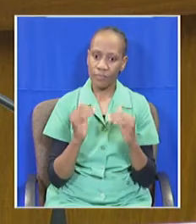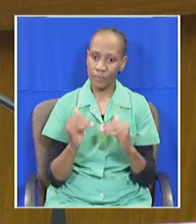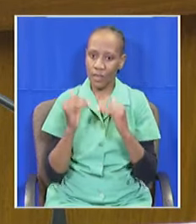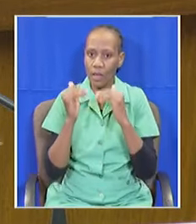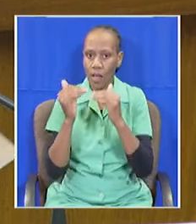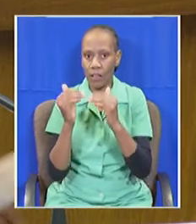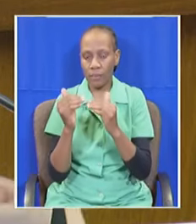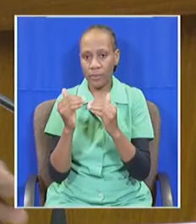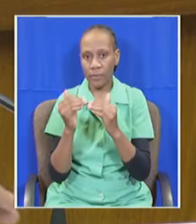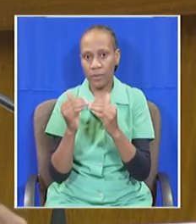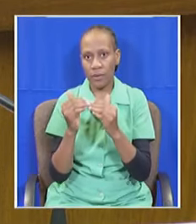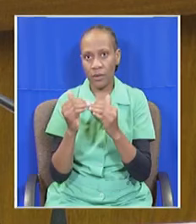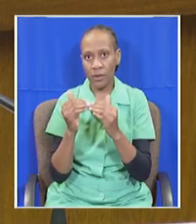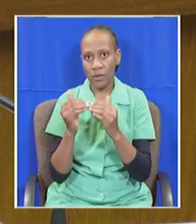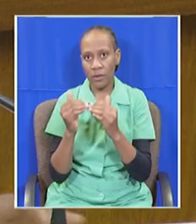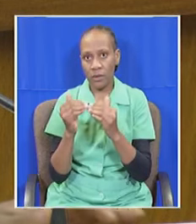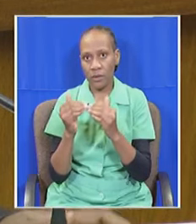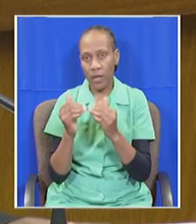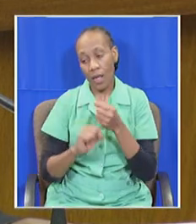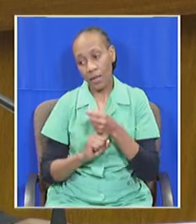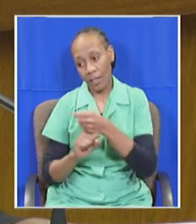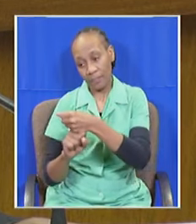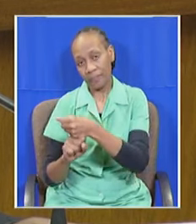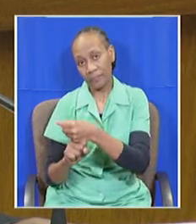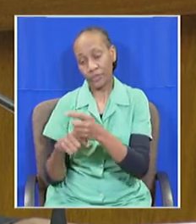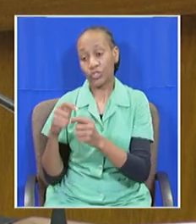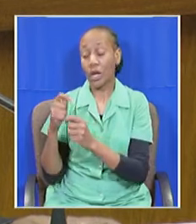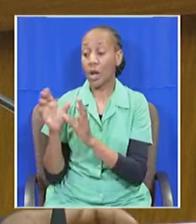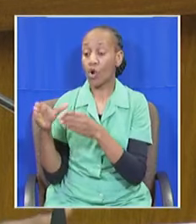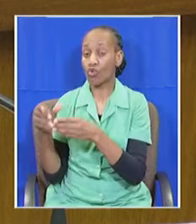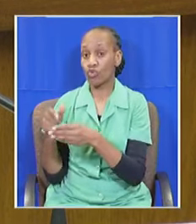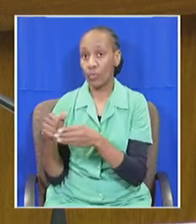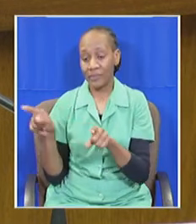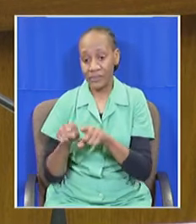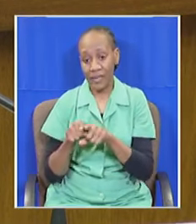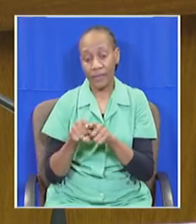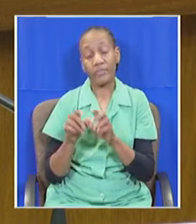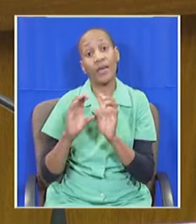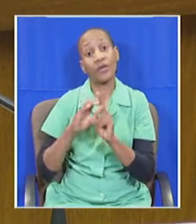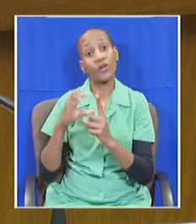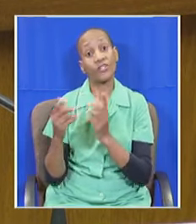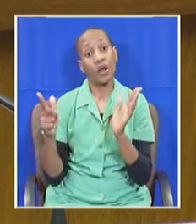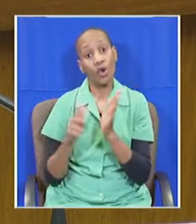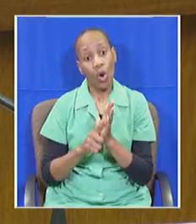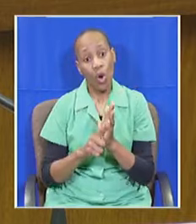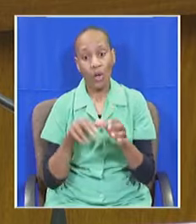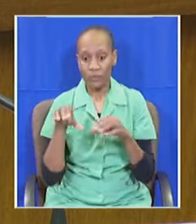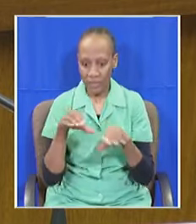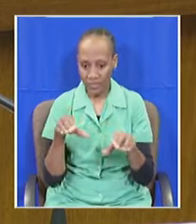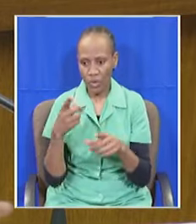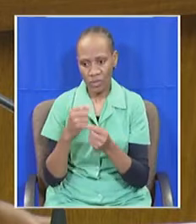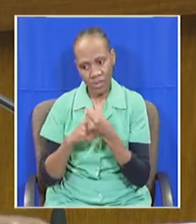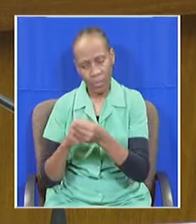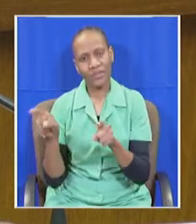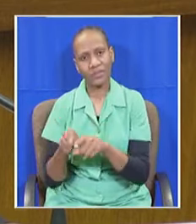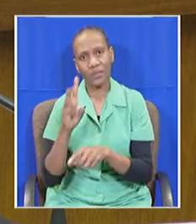the legitimacy of the institution of traditional leadership in line with the customary law and practices. Deputy